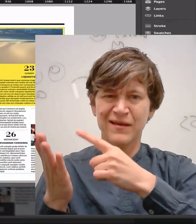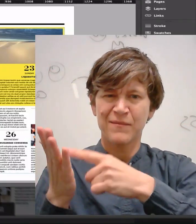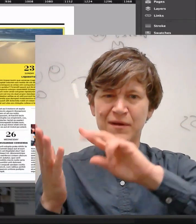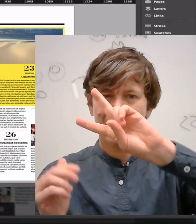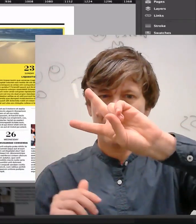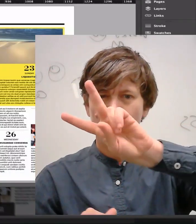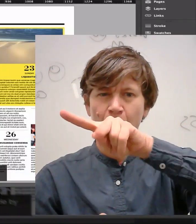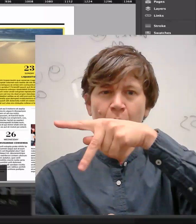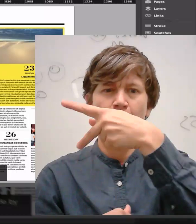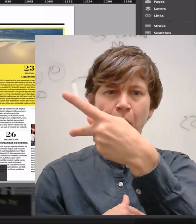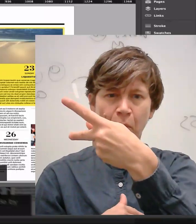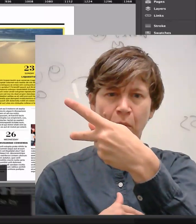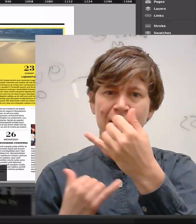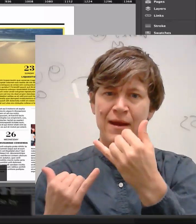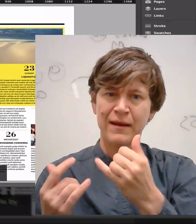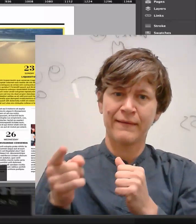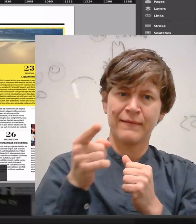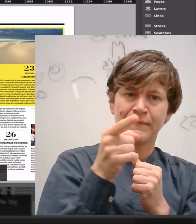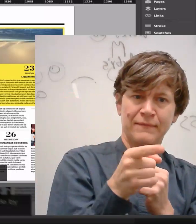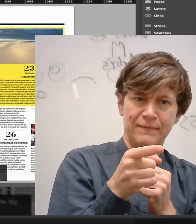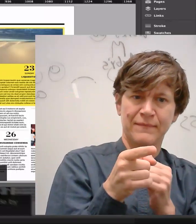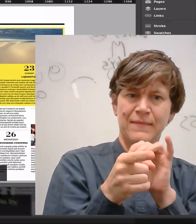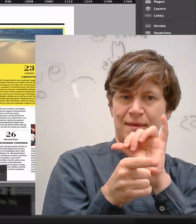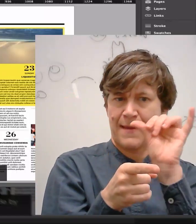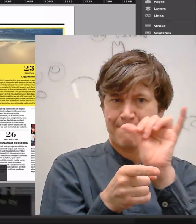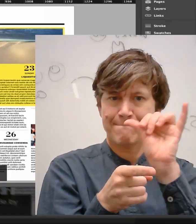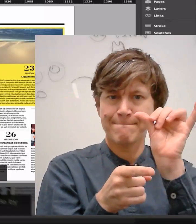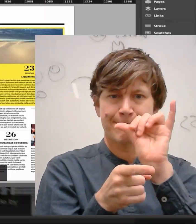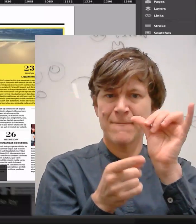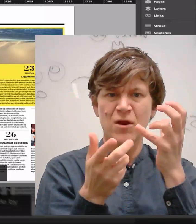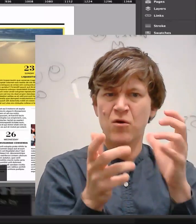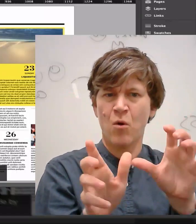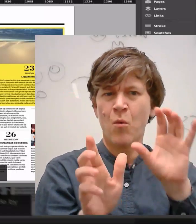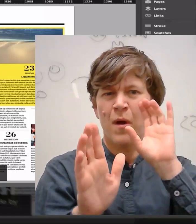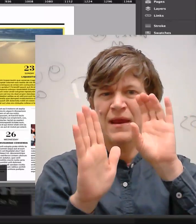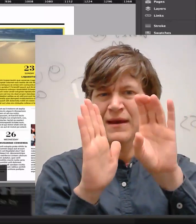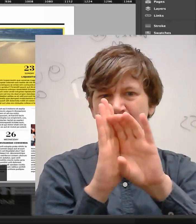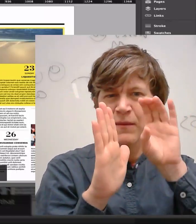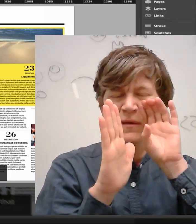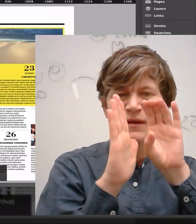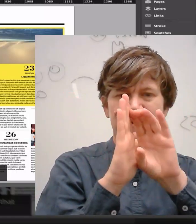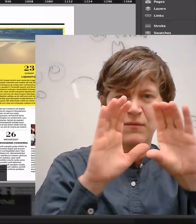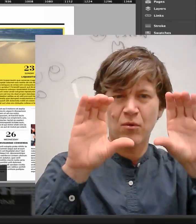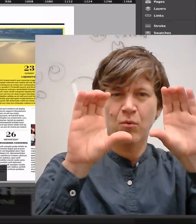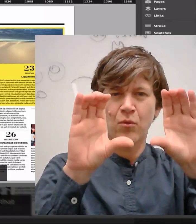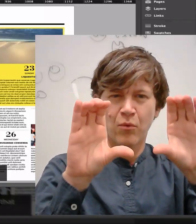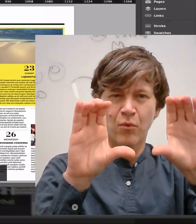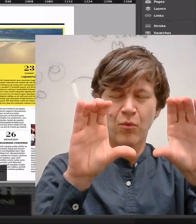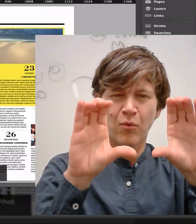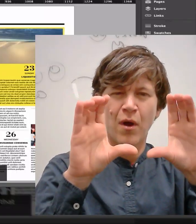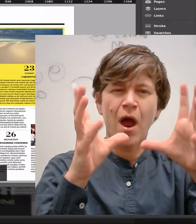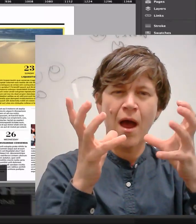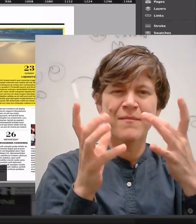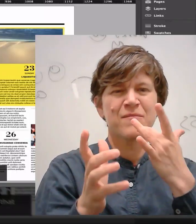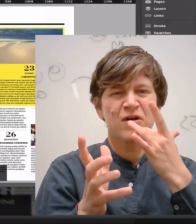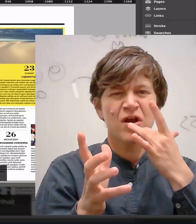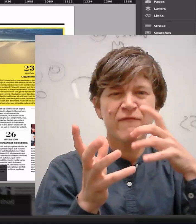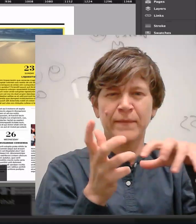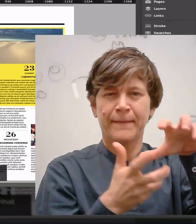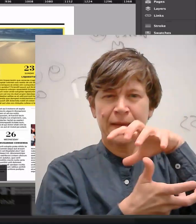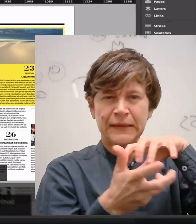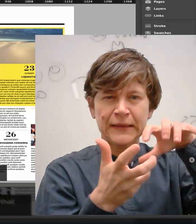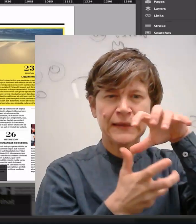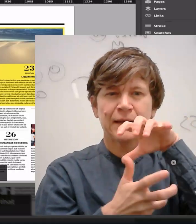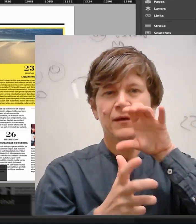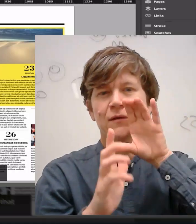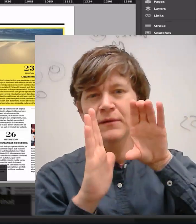Perhaps we want to do that here as well so that we don't have these two images side by side. So let me select this text. I'll